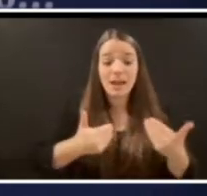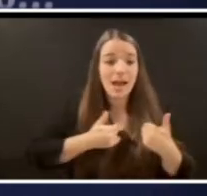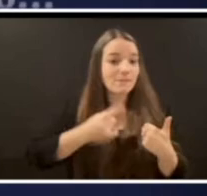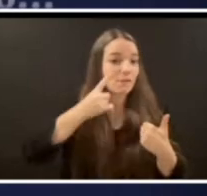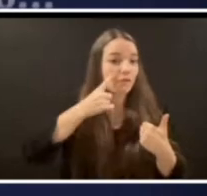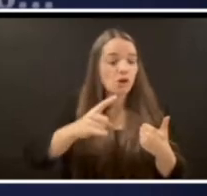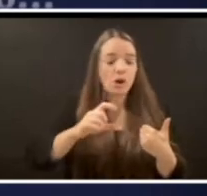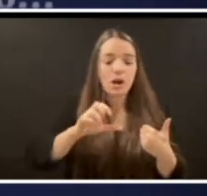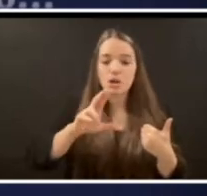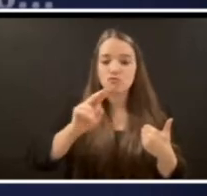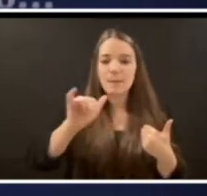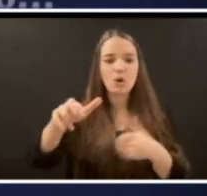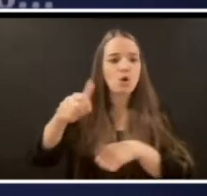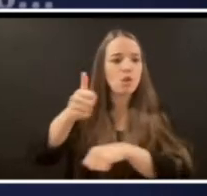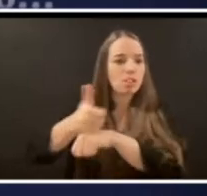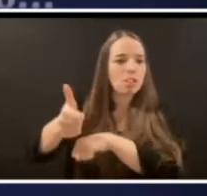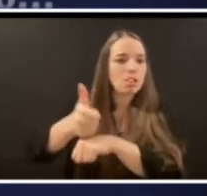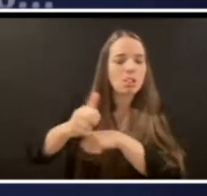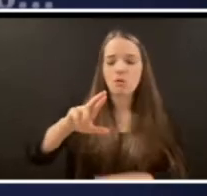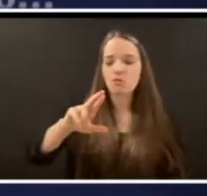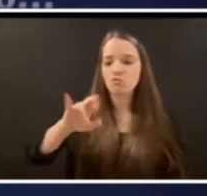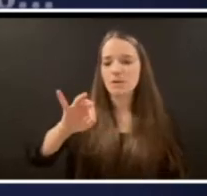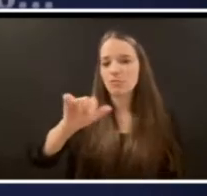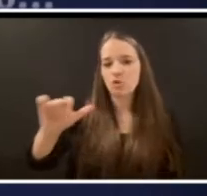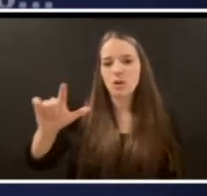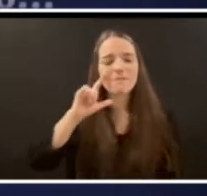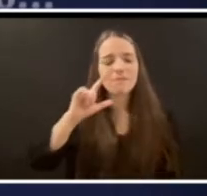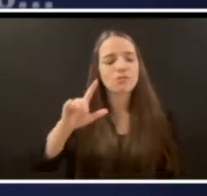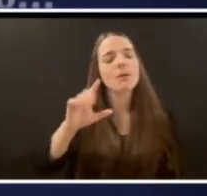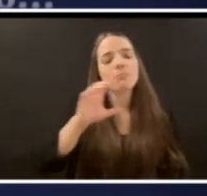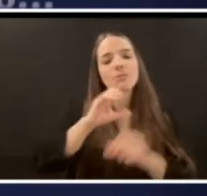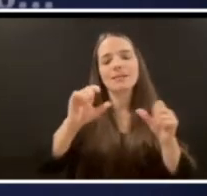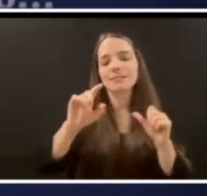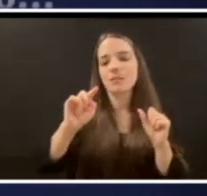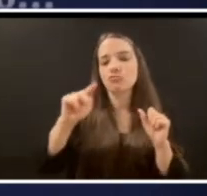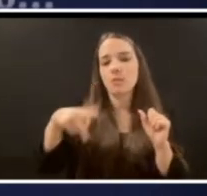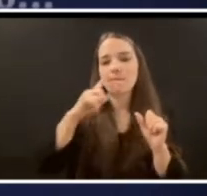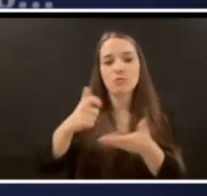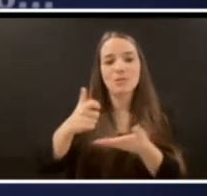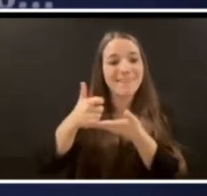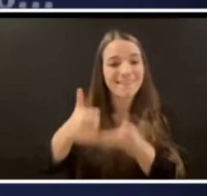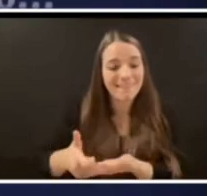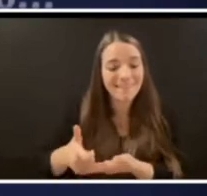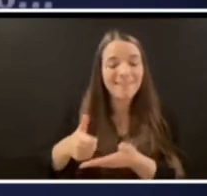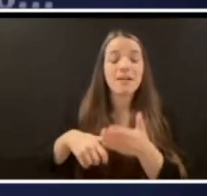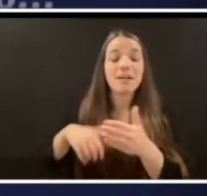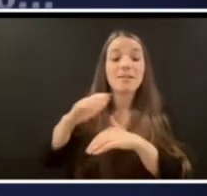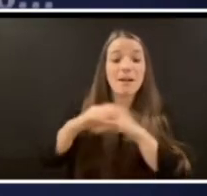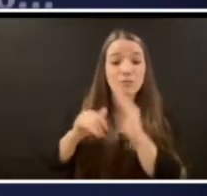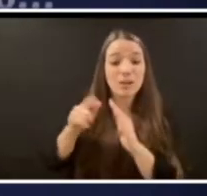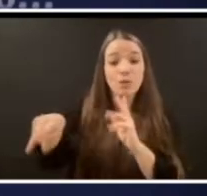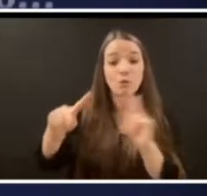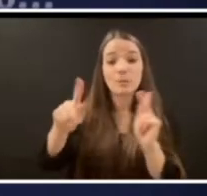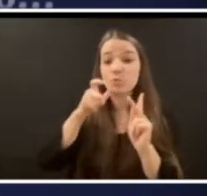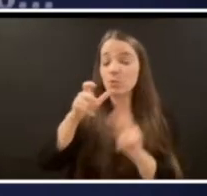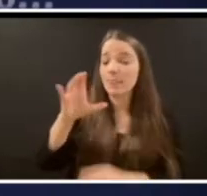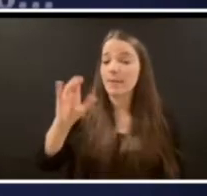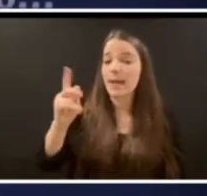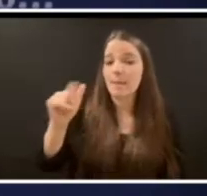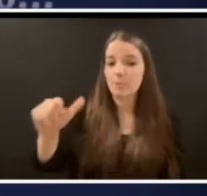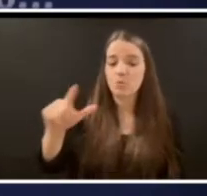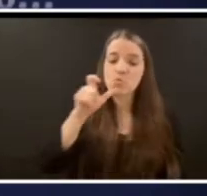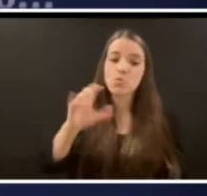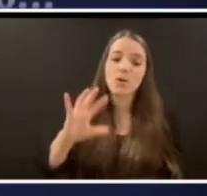referral of former President Trump for assisting or aiding and comforting those at the Capitol who engaged in a